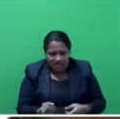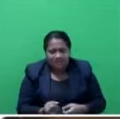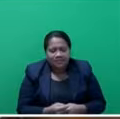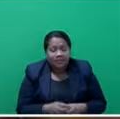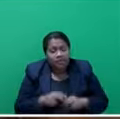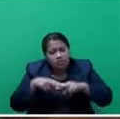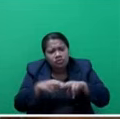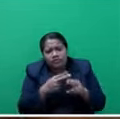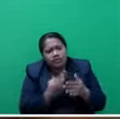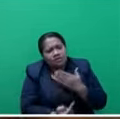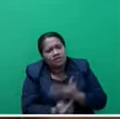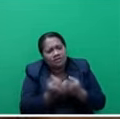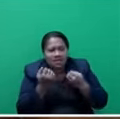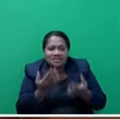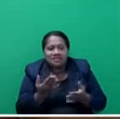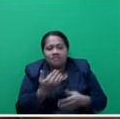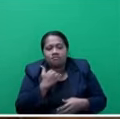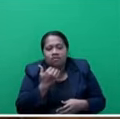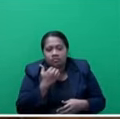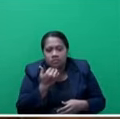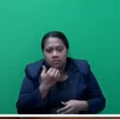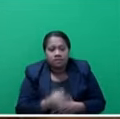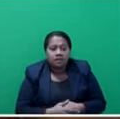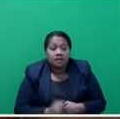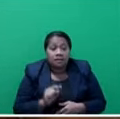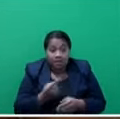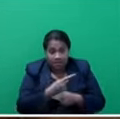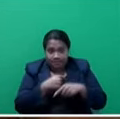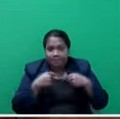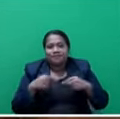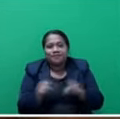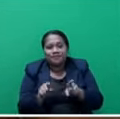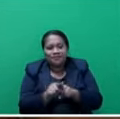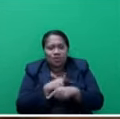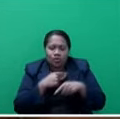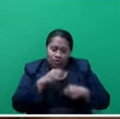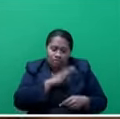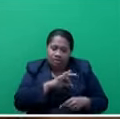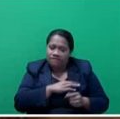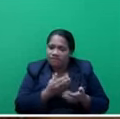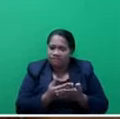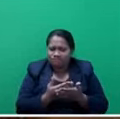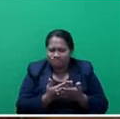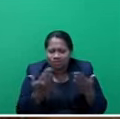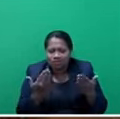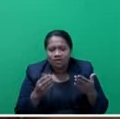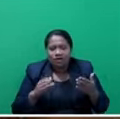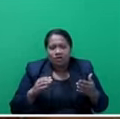Fiji has given much, Mr. Speaker, but we have also benefited greatly from these regional